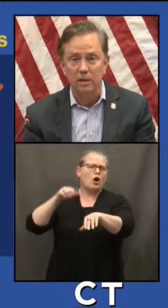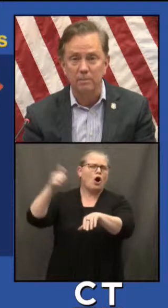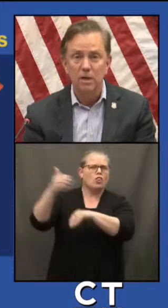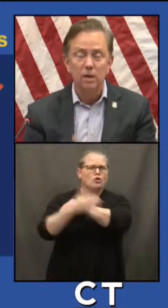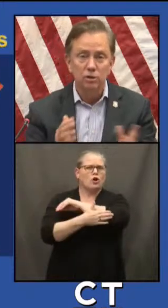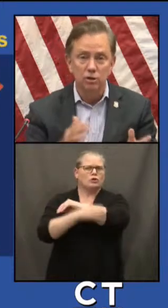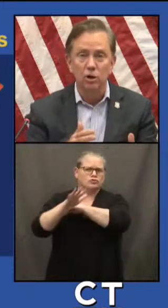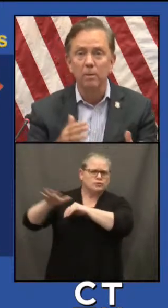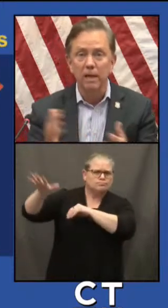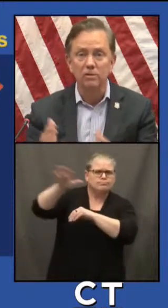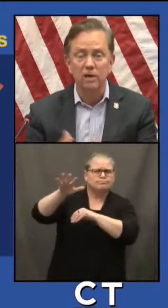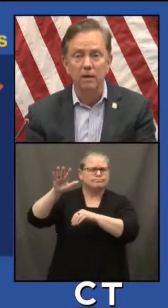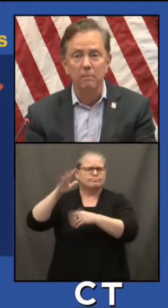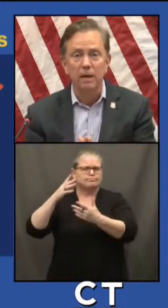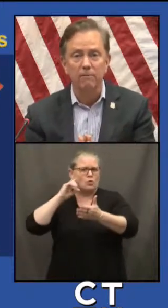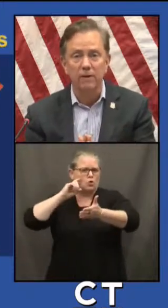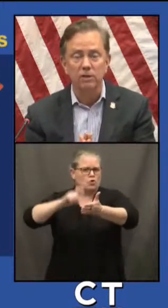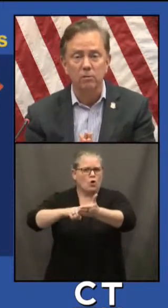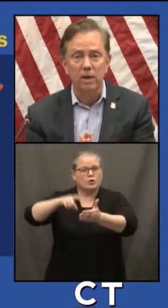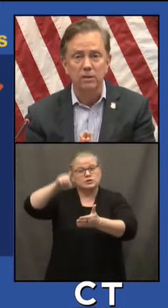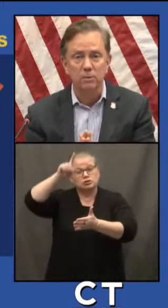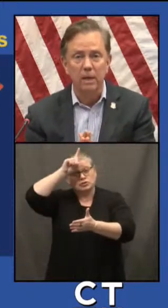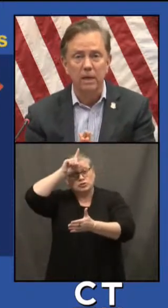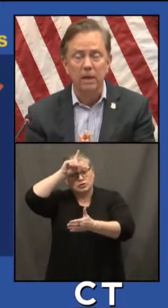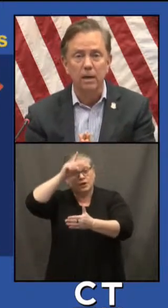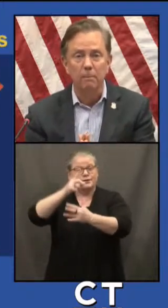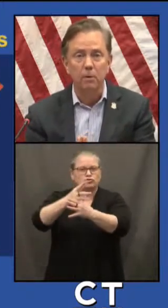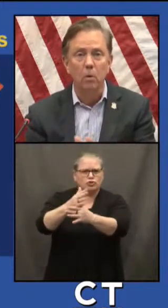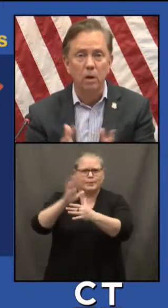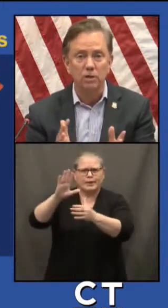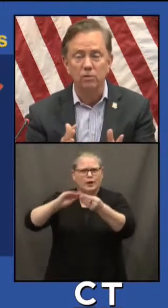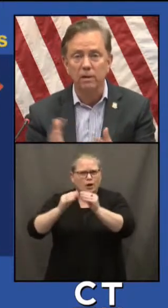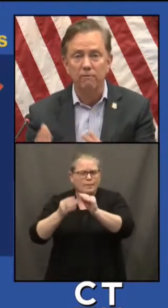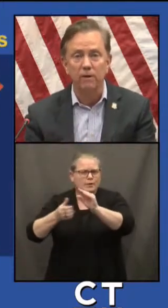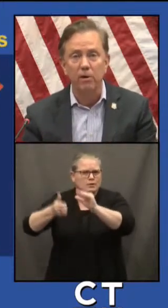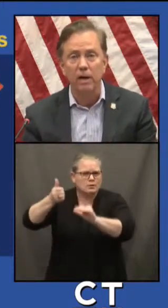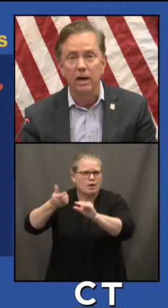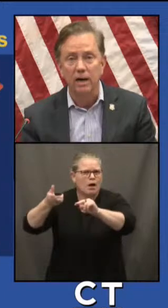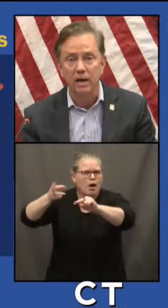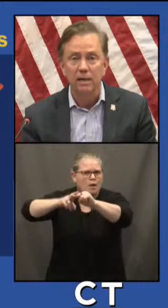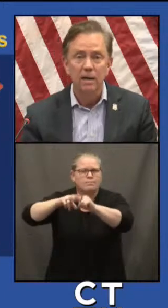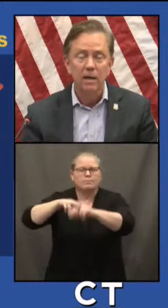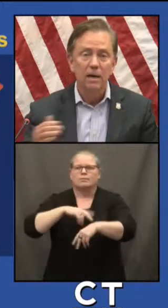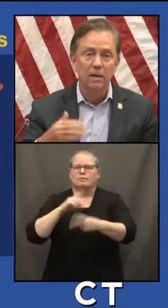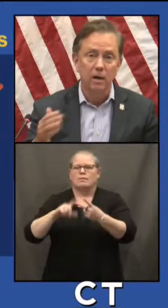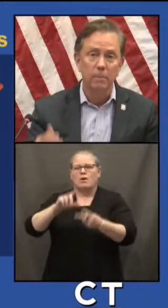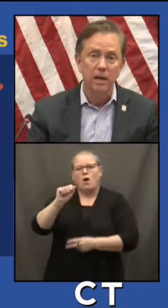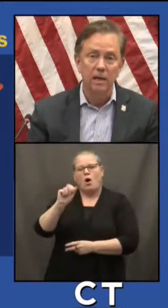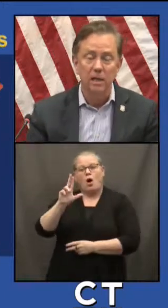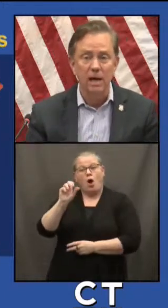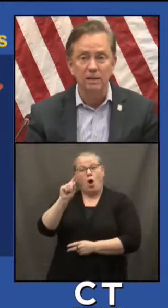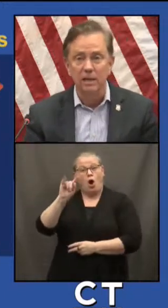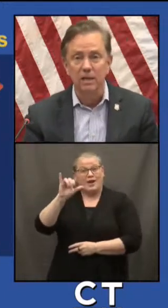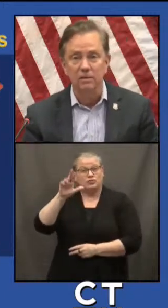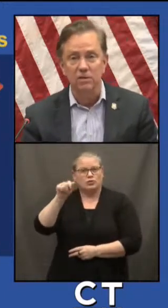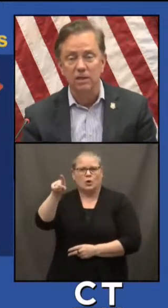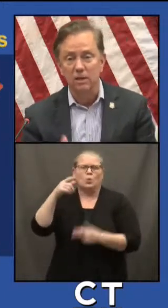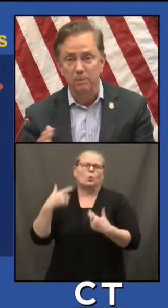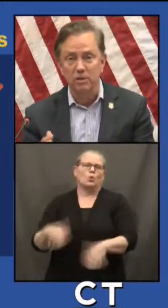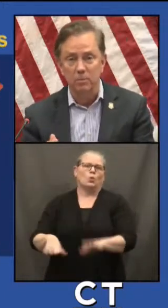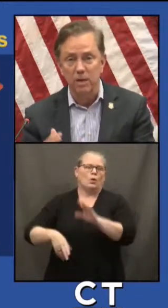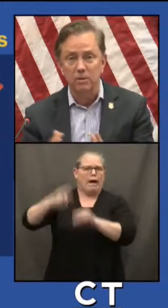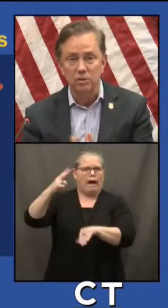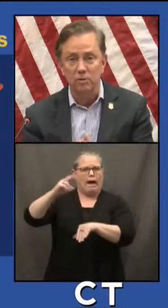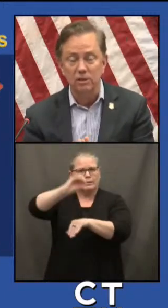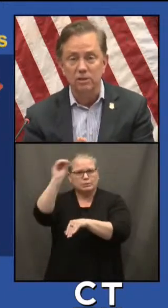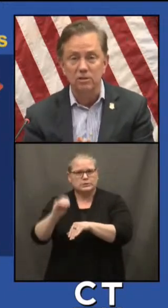that Germany has got a big infection rate spiking up. Austria, very high. They are beginning a lockdown. You've seen there have been